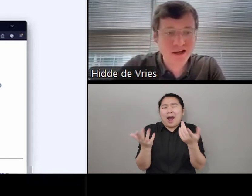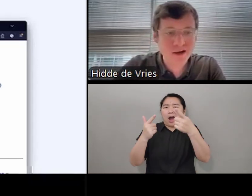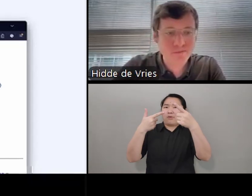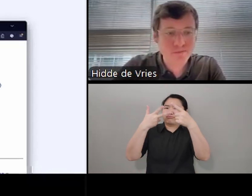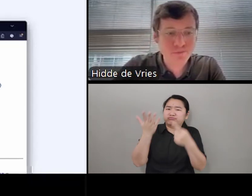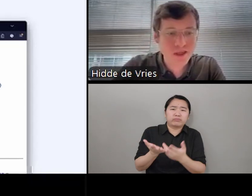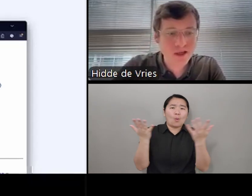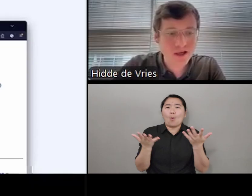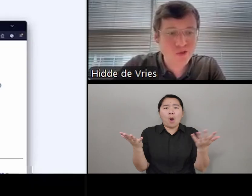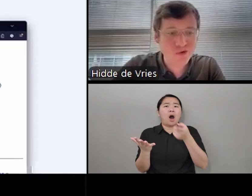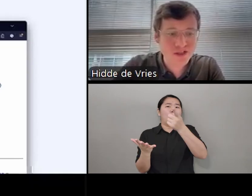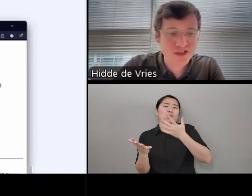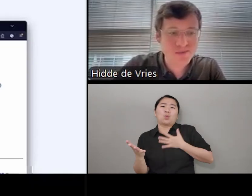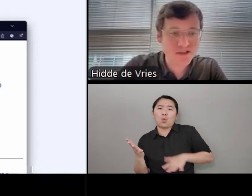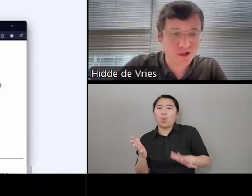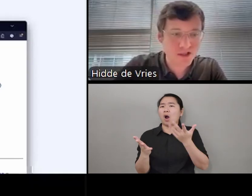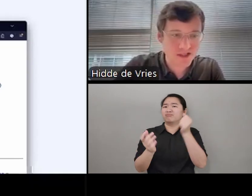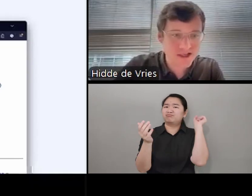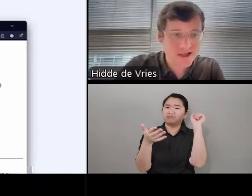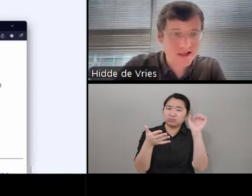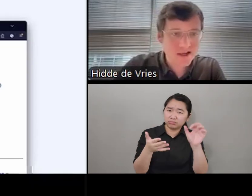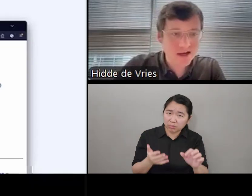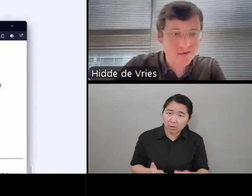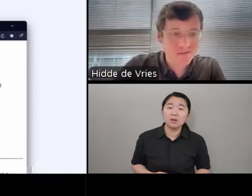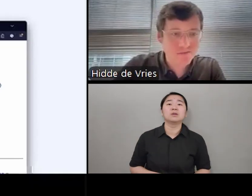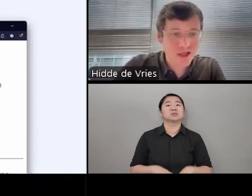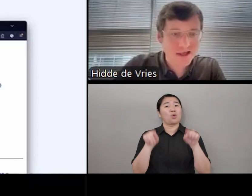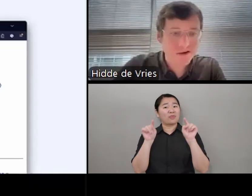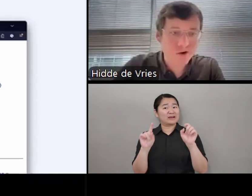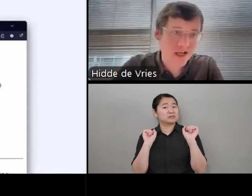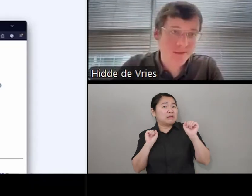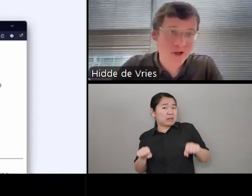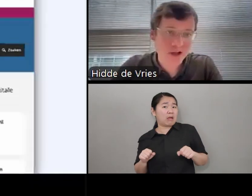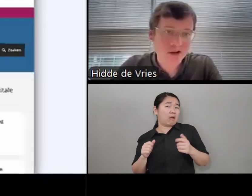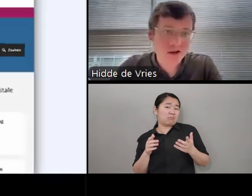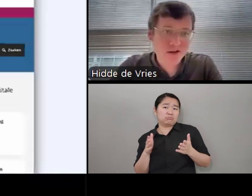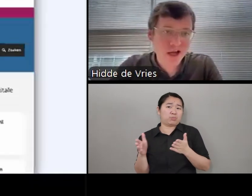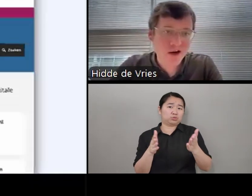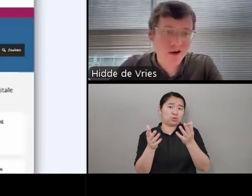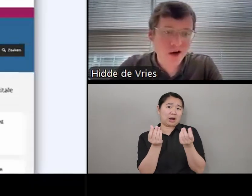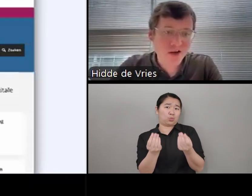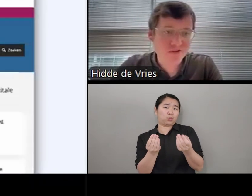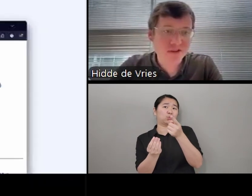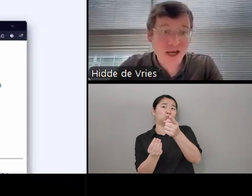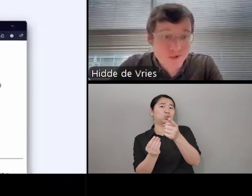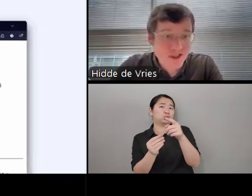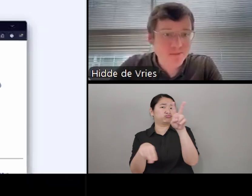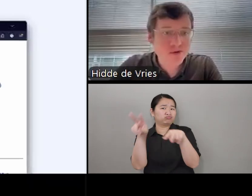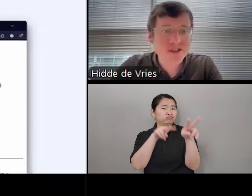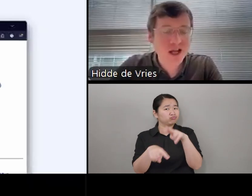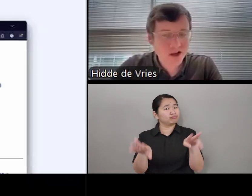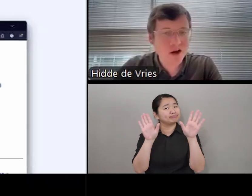website through this methodology. And yeah, for the sampling, there are different types